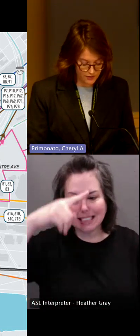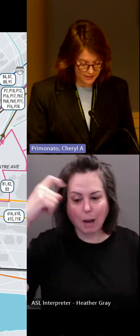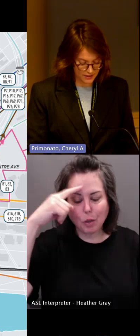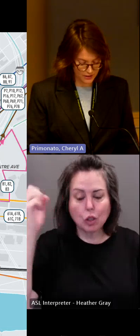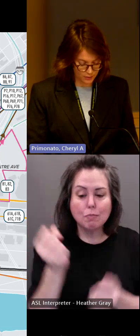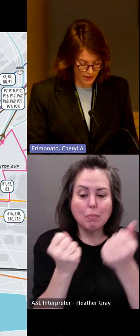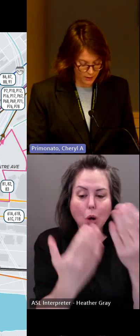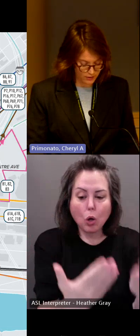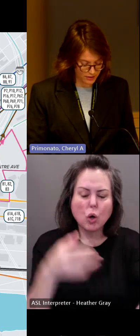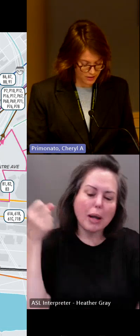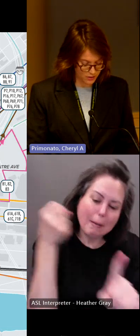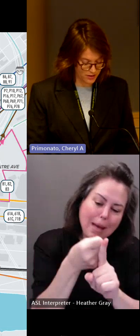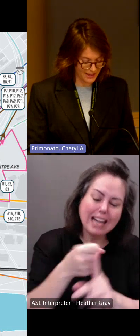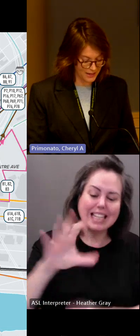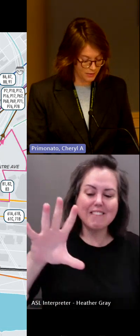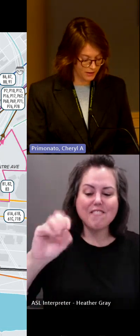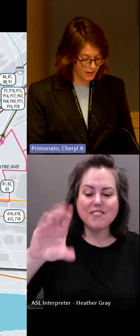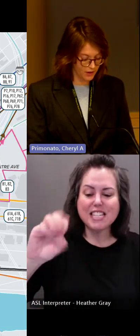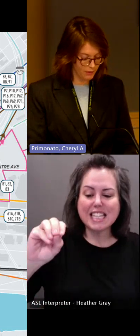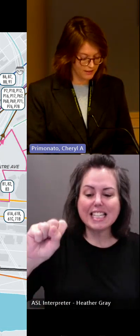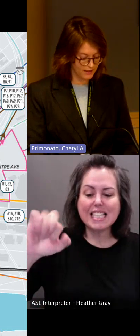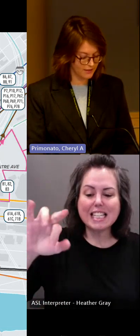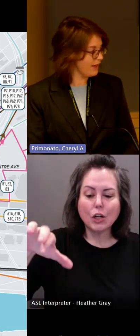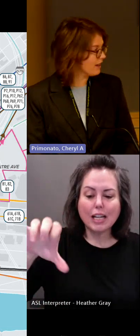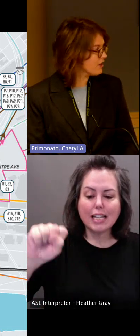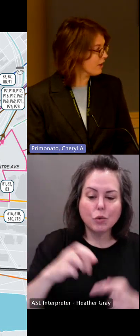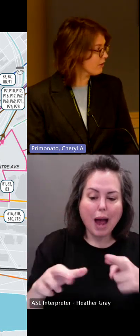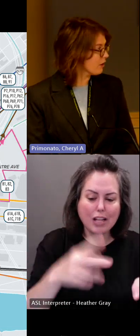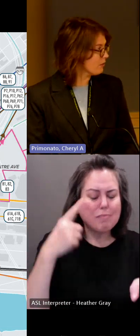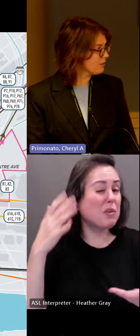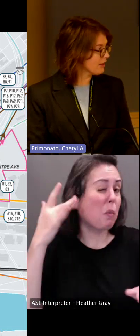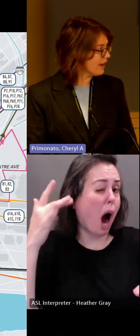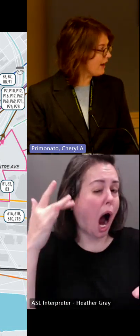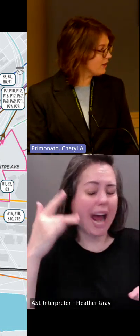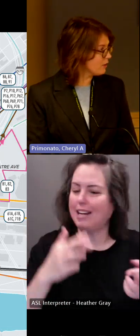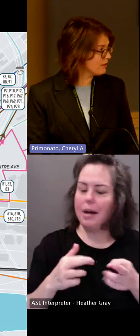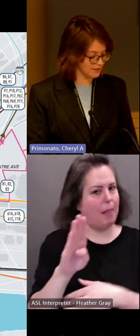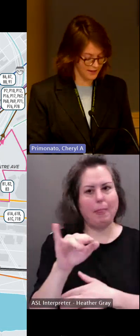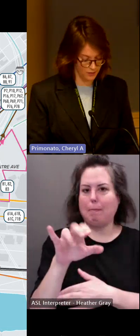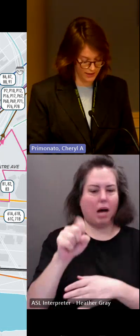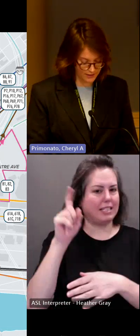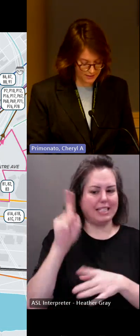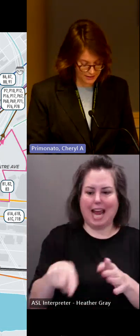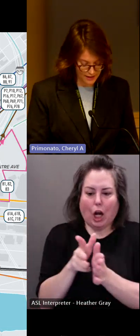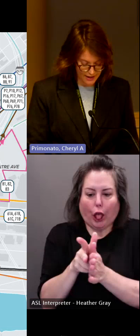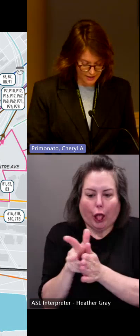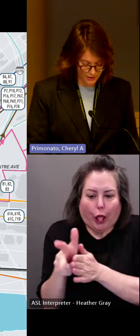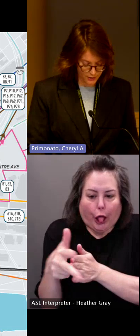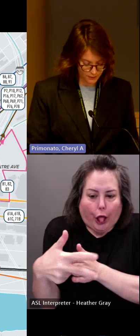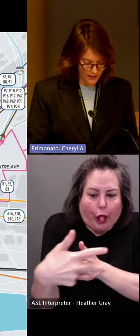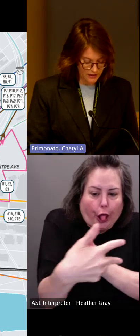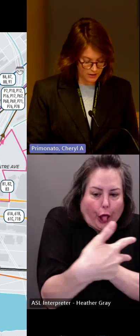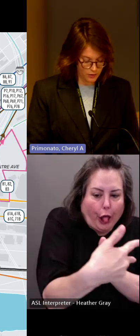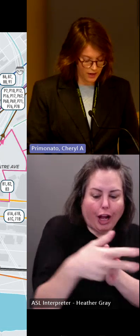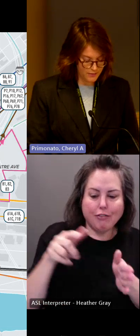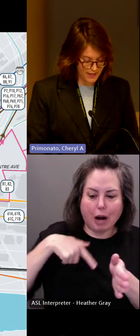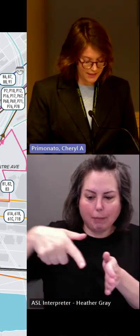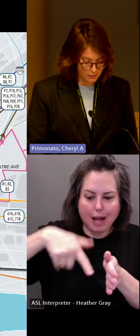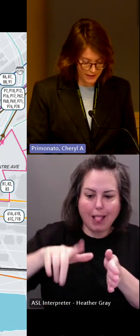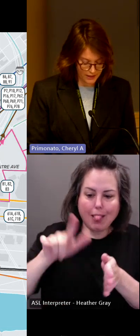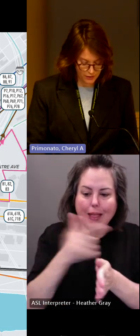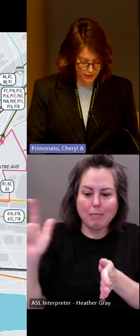impacting the 50 series routes due to the inability of our buses to make a turn from Liberty Avenue to Stanwix Avenue.